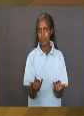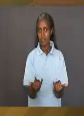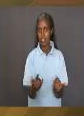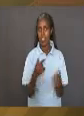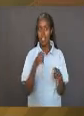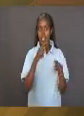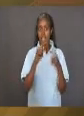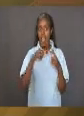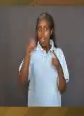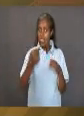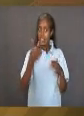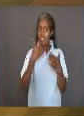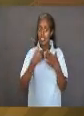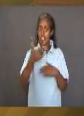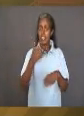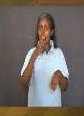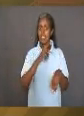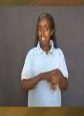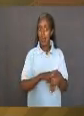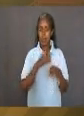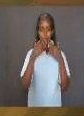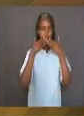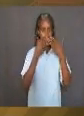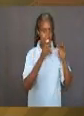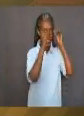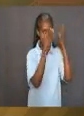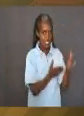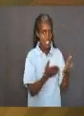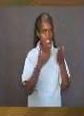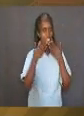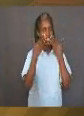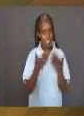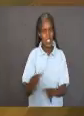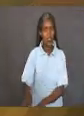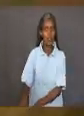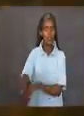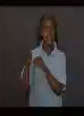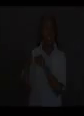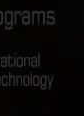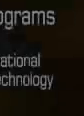Until next time, thank you, teacher. Thank you, students.